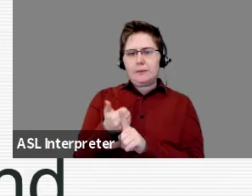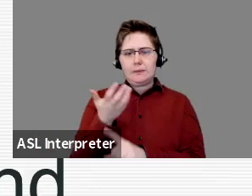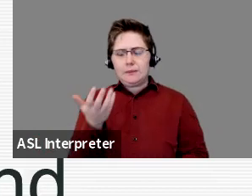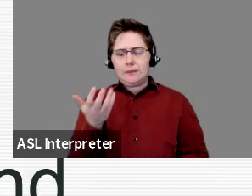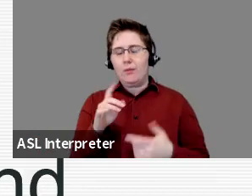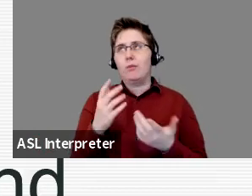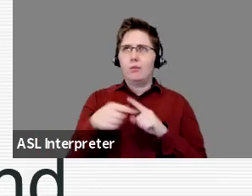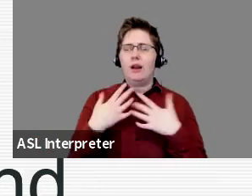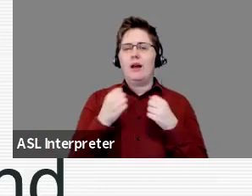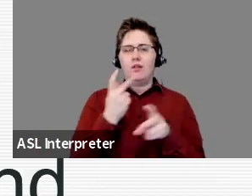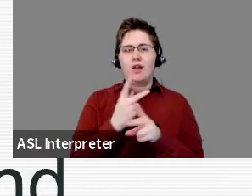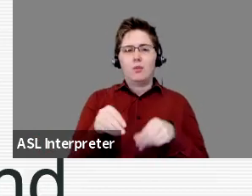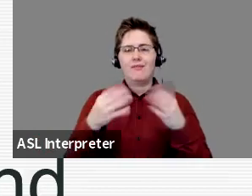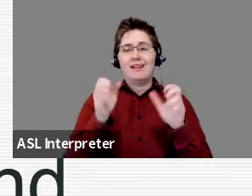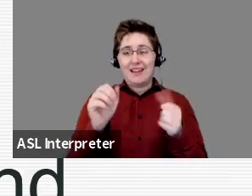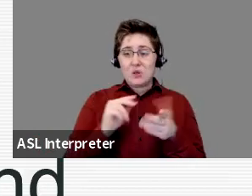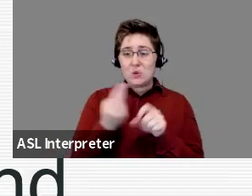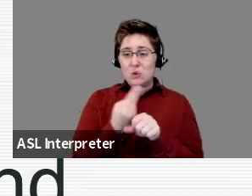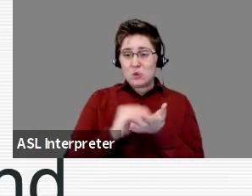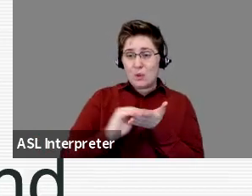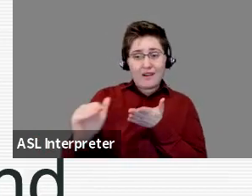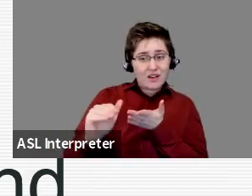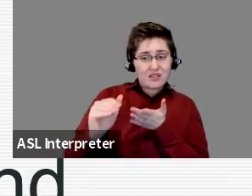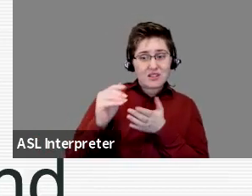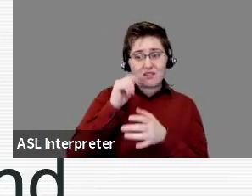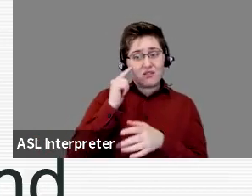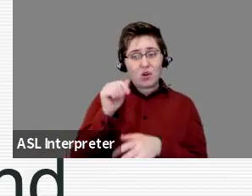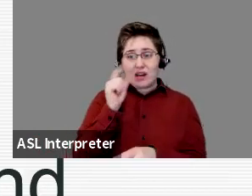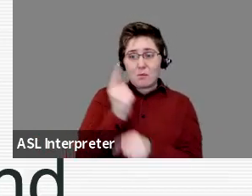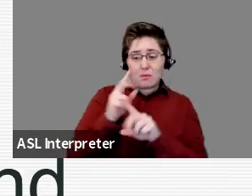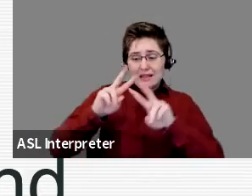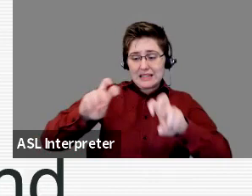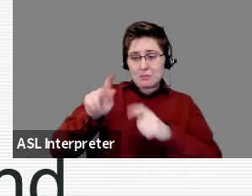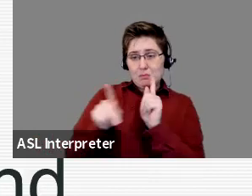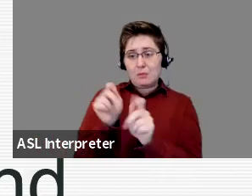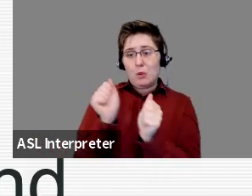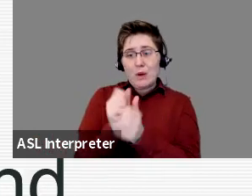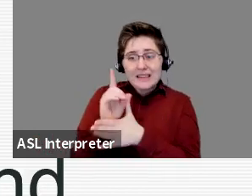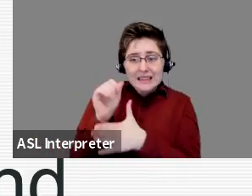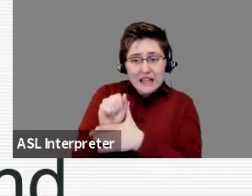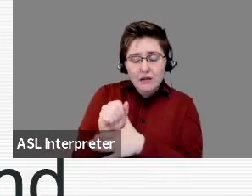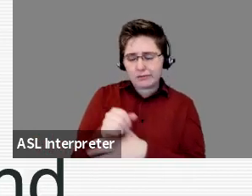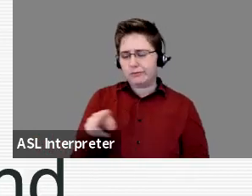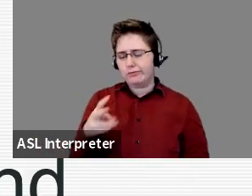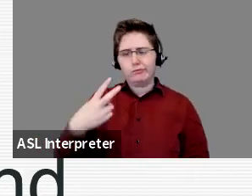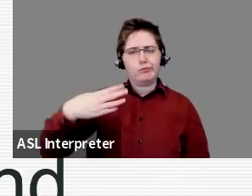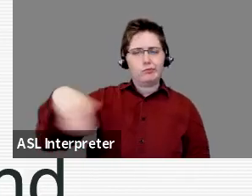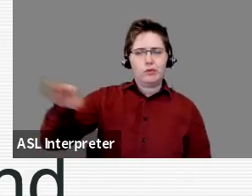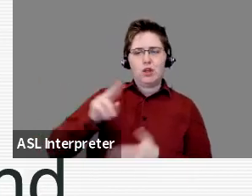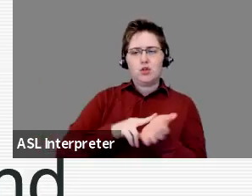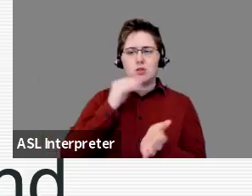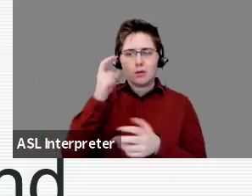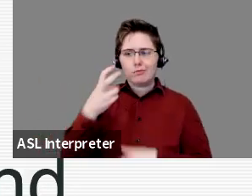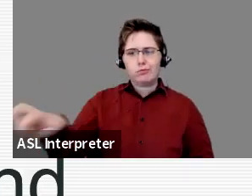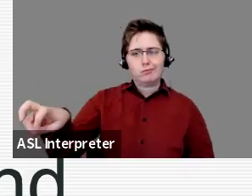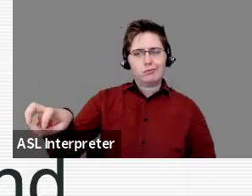when healthcare providers are able to use these waivers to not properly assess people with disabilities and just kind of quick transfer them to nursing homes. If